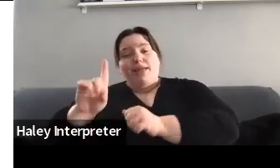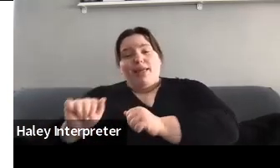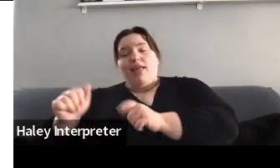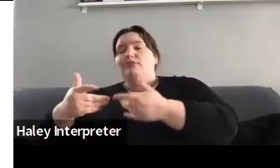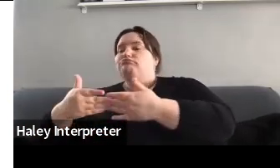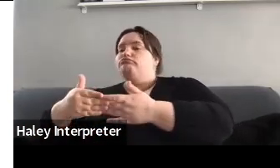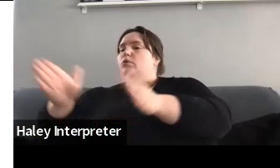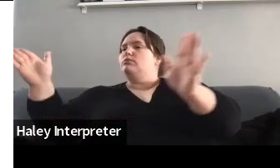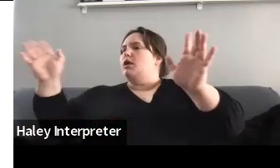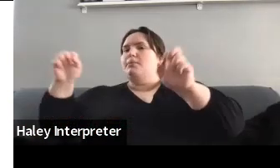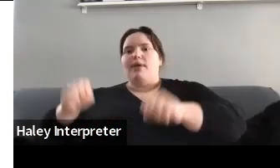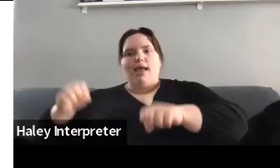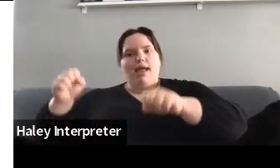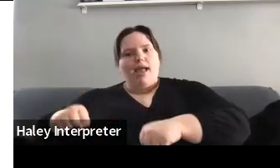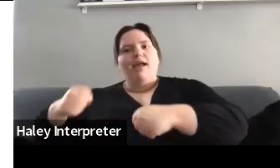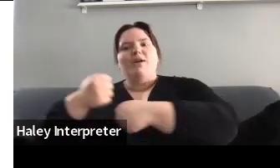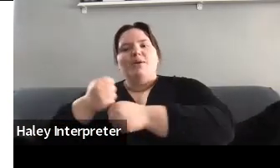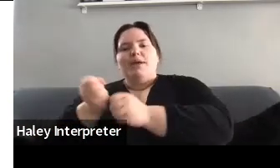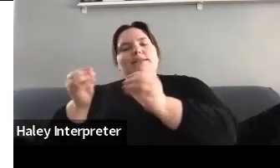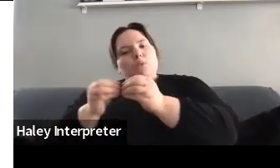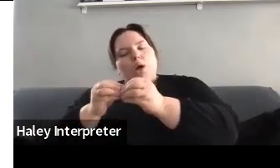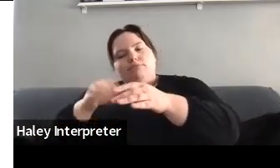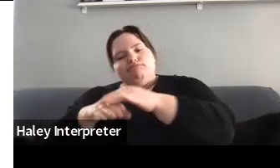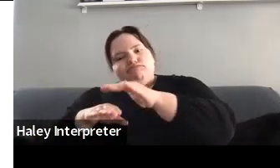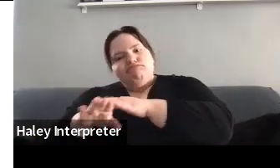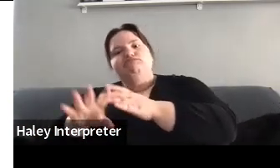and just creates more inclusive environments.